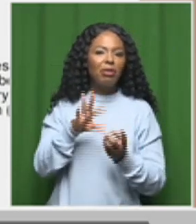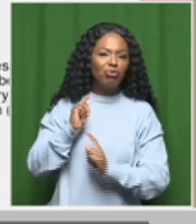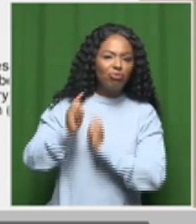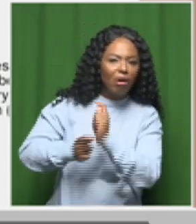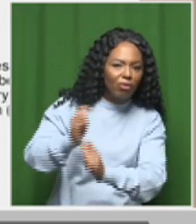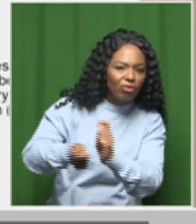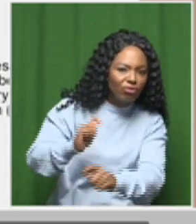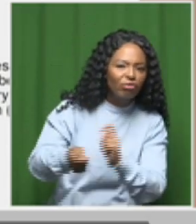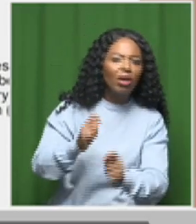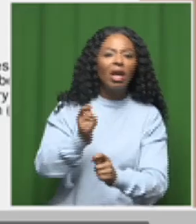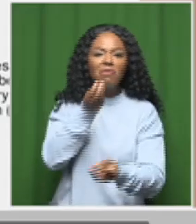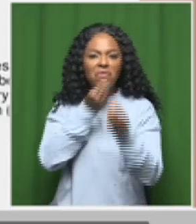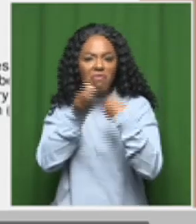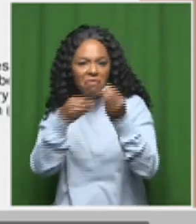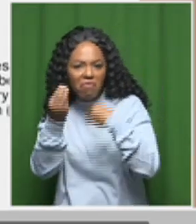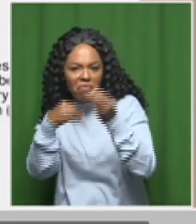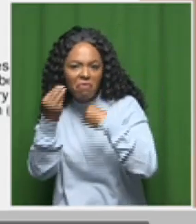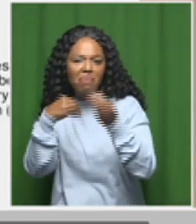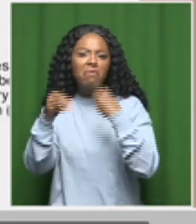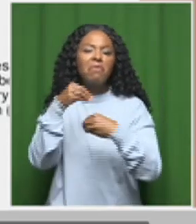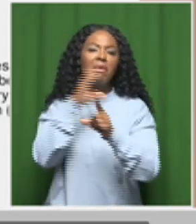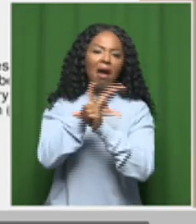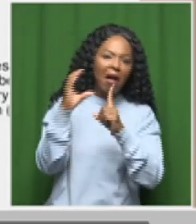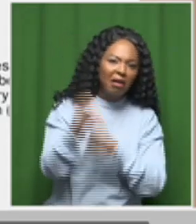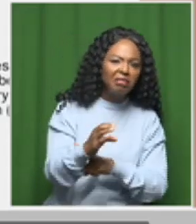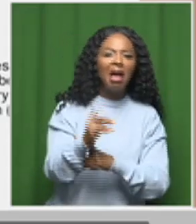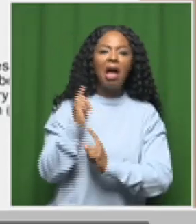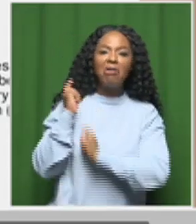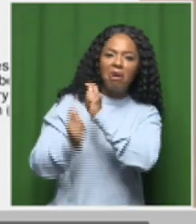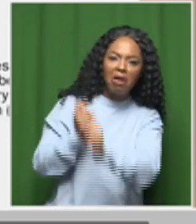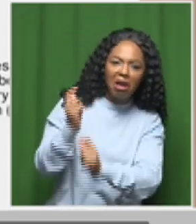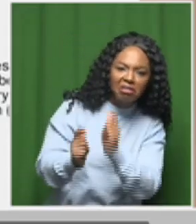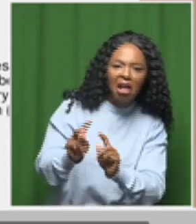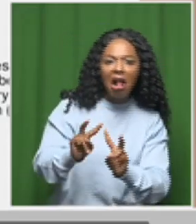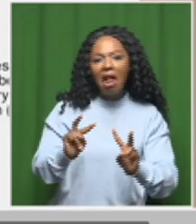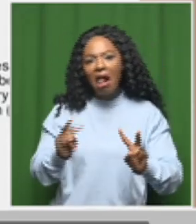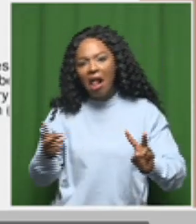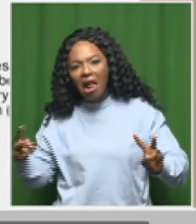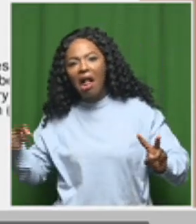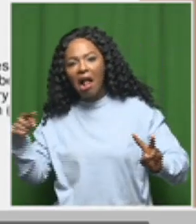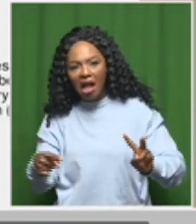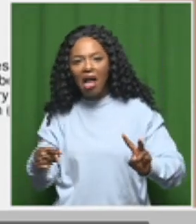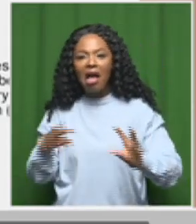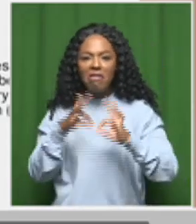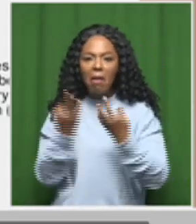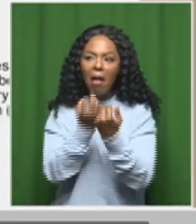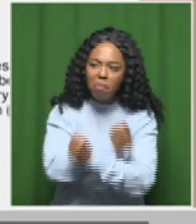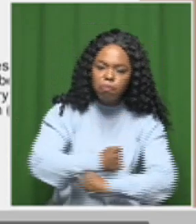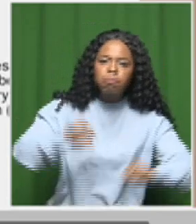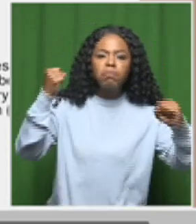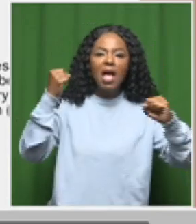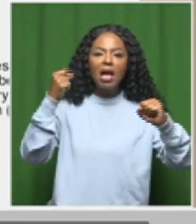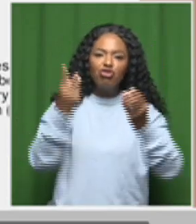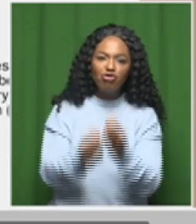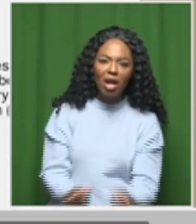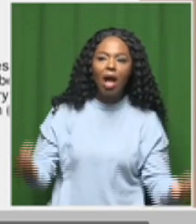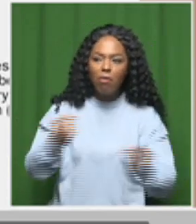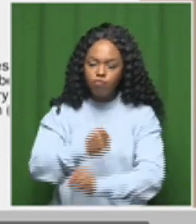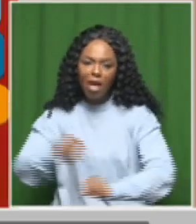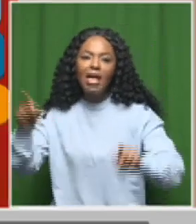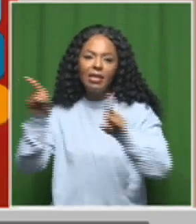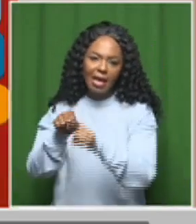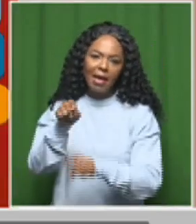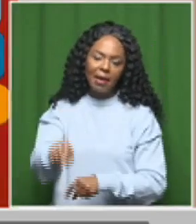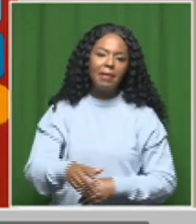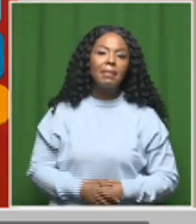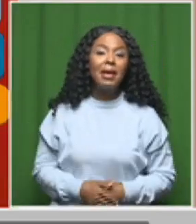passed on from generation to generation. So things we teach our children from a young age that shape their behavior when it comes